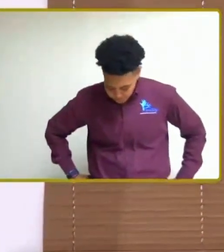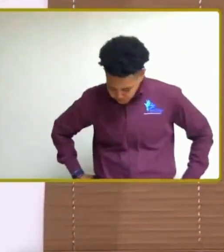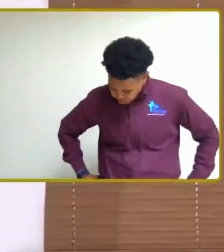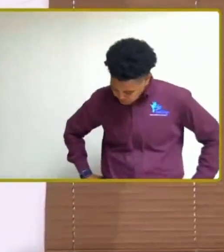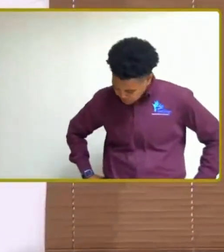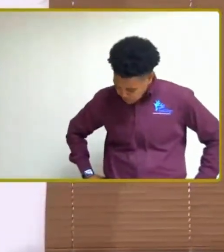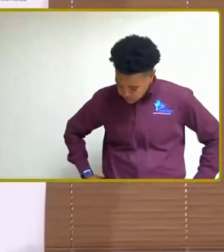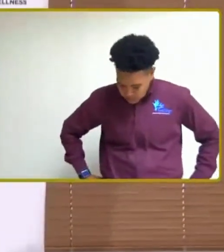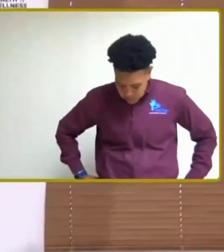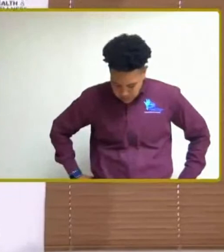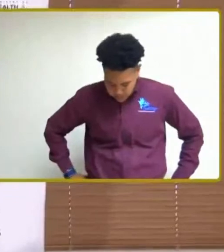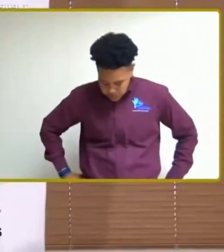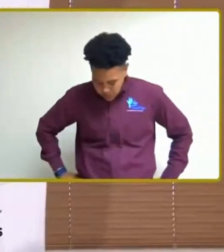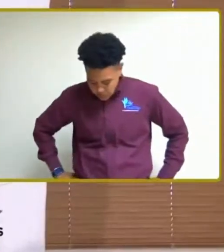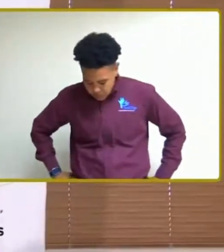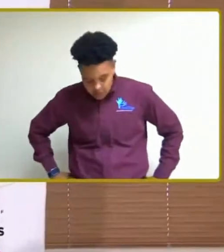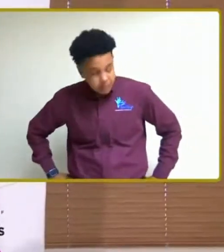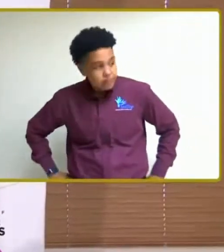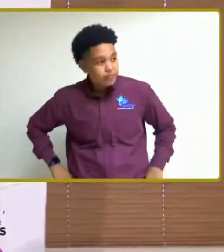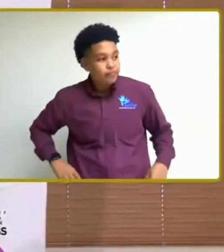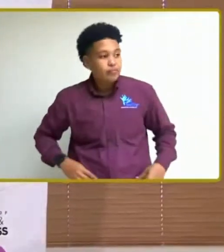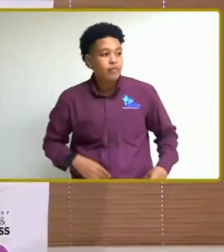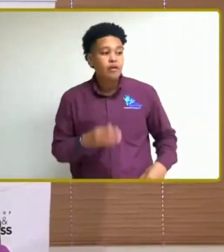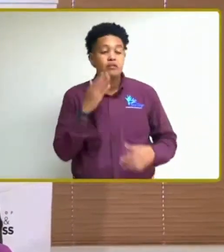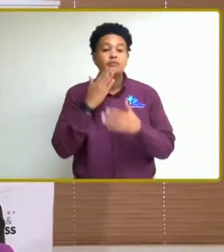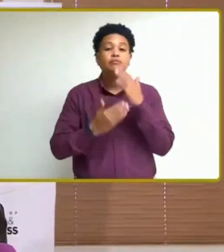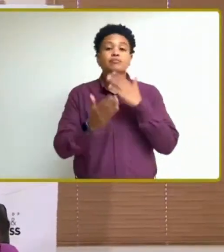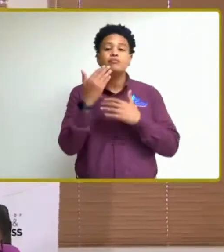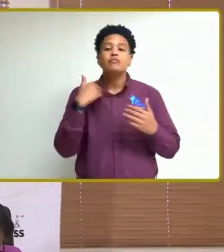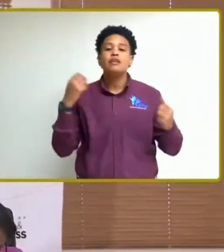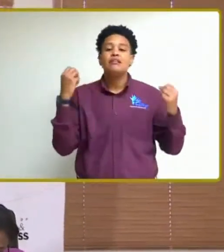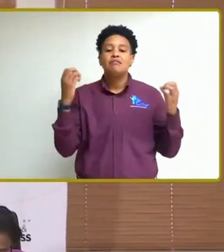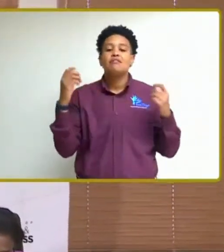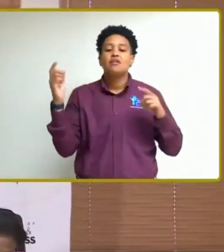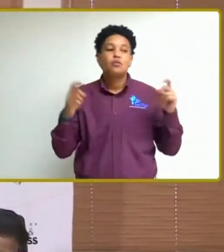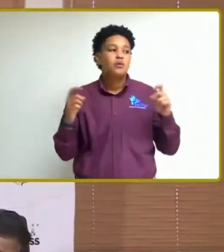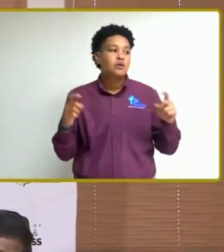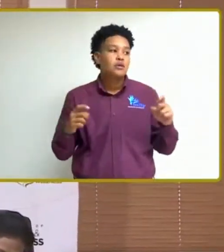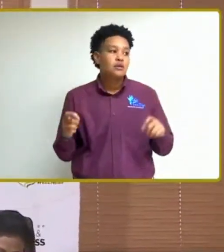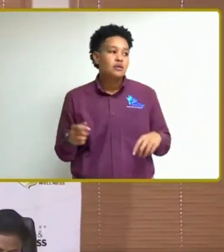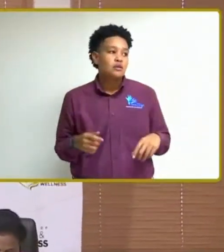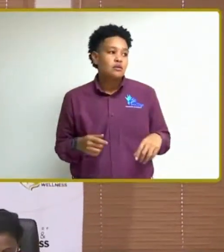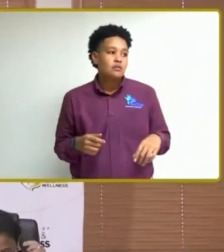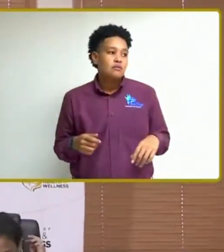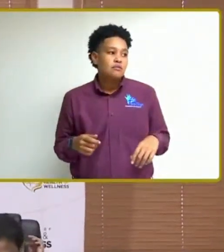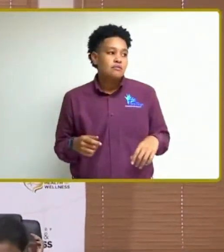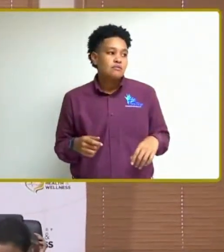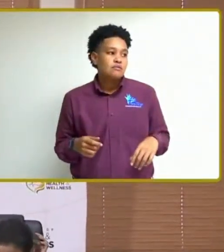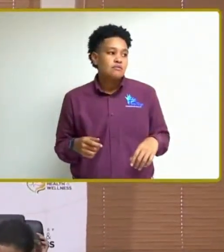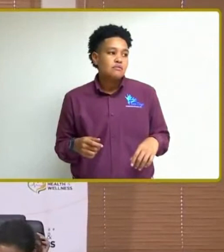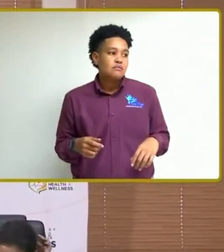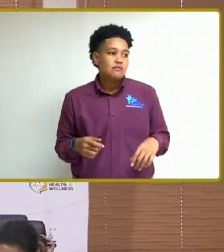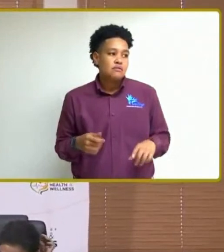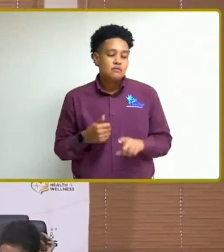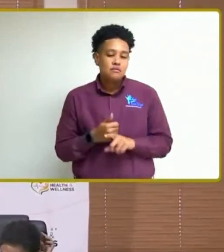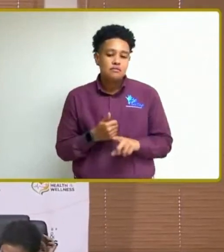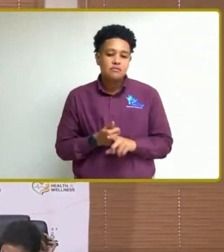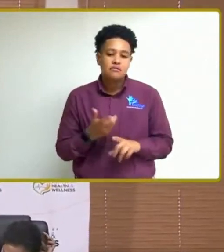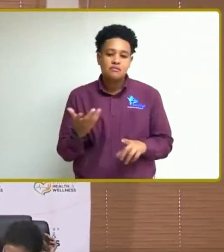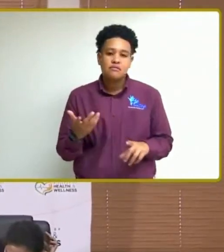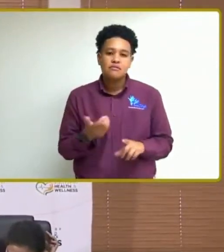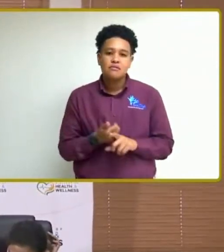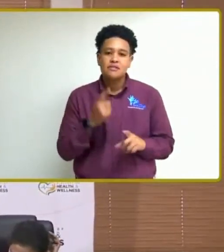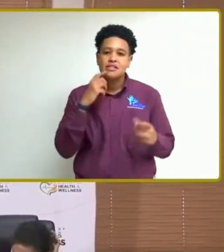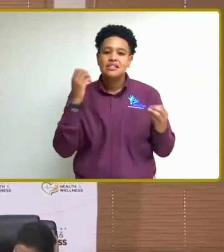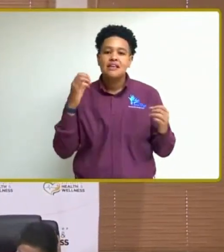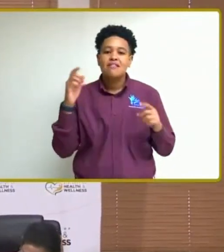Good morning, everybody. I have several questions, and I would like to be allowed to ask all of them because I was skipped at the last